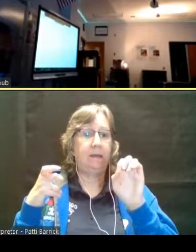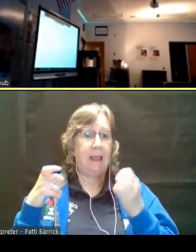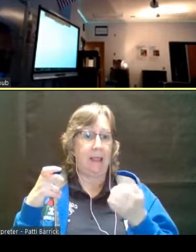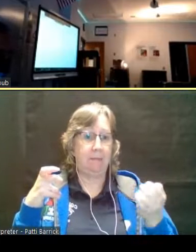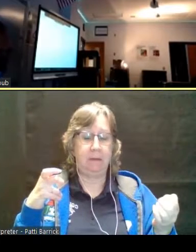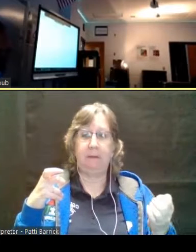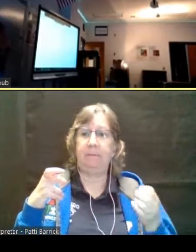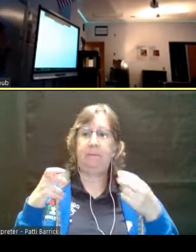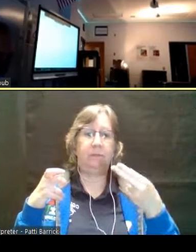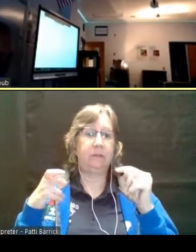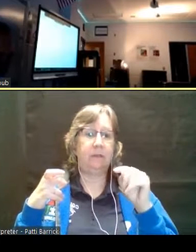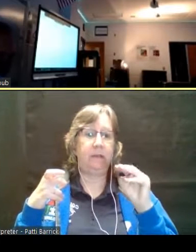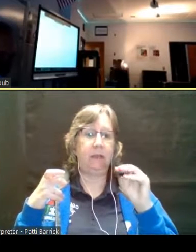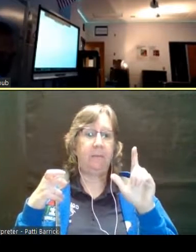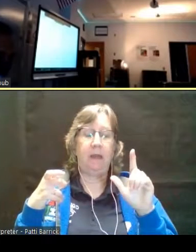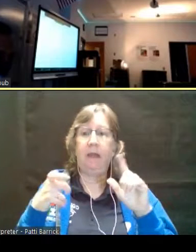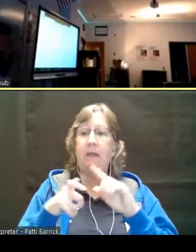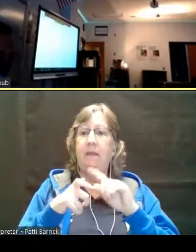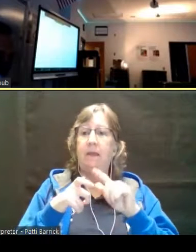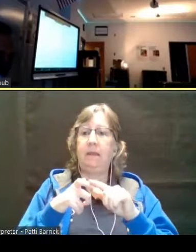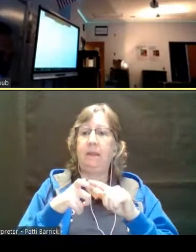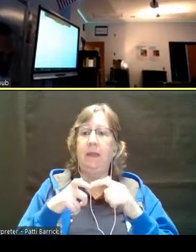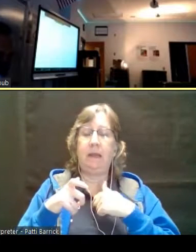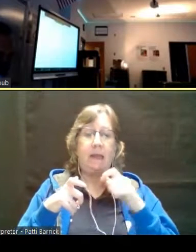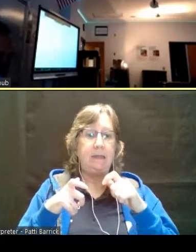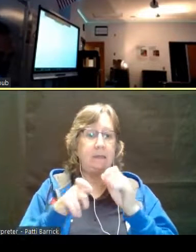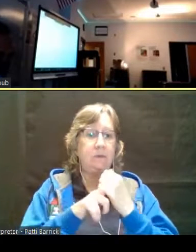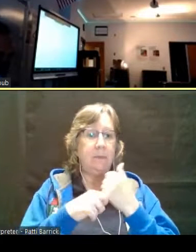to have, I'm going to make some space, and I need to have a closing one.